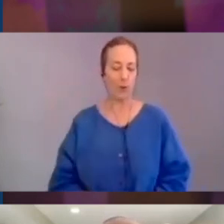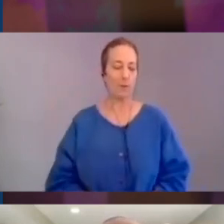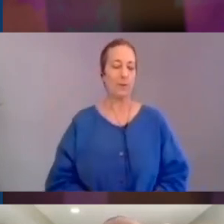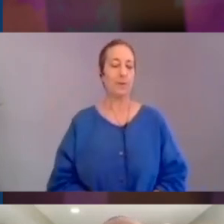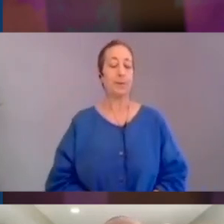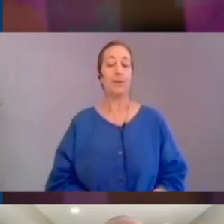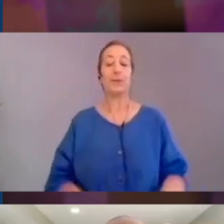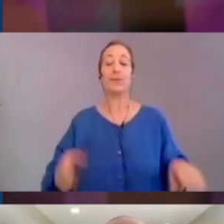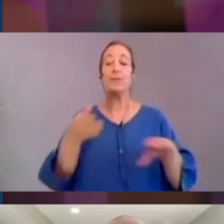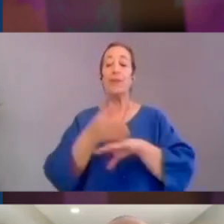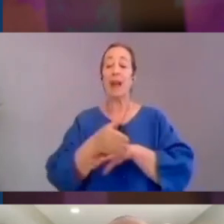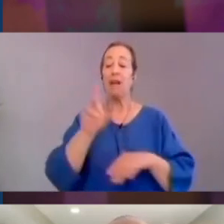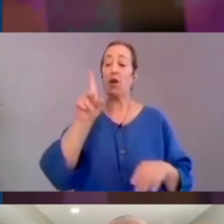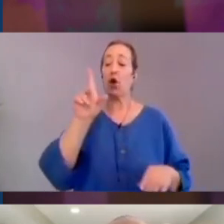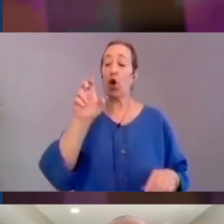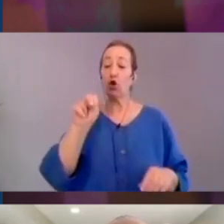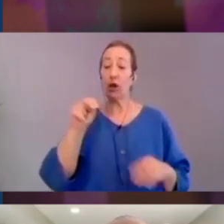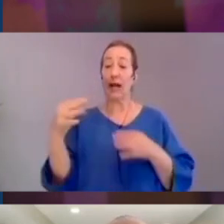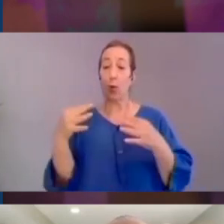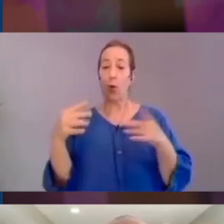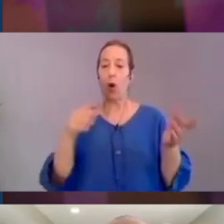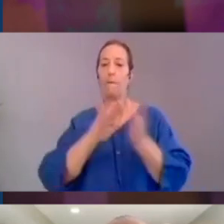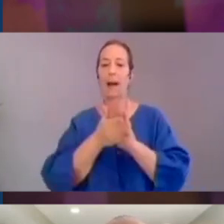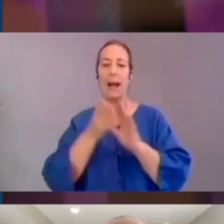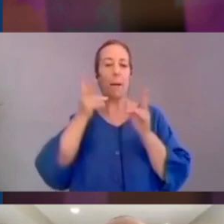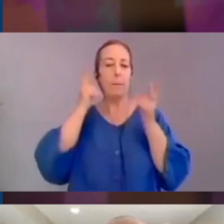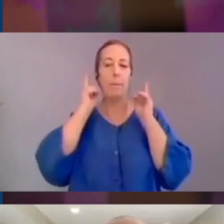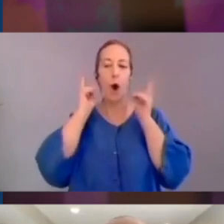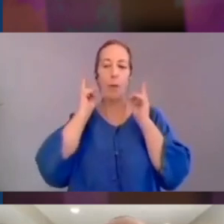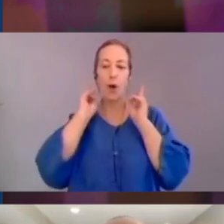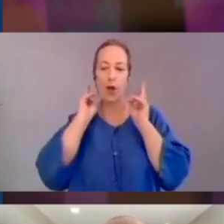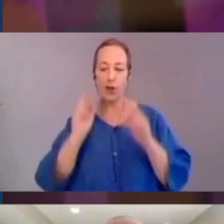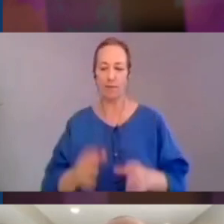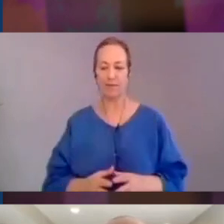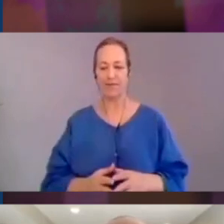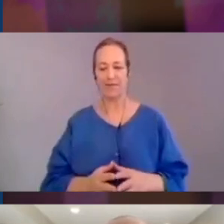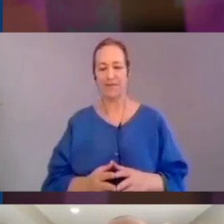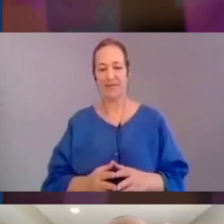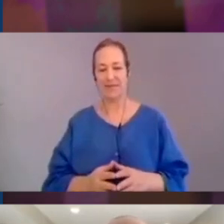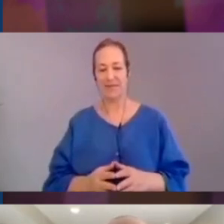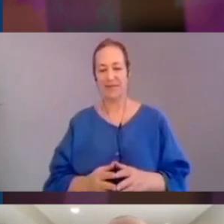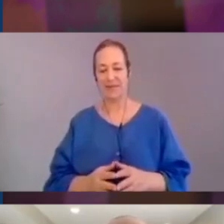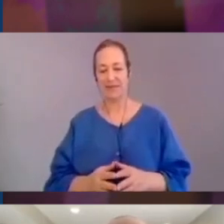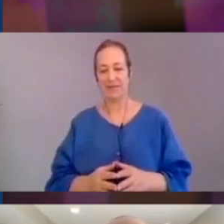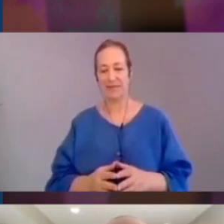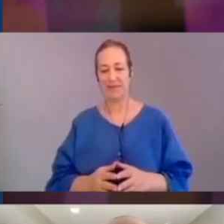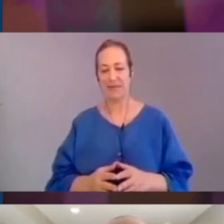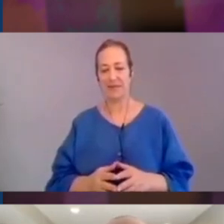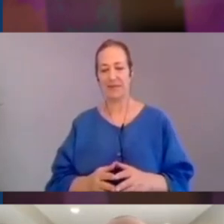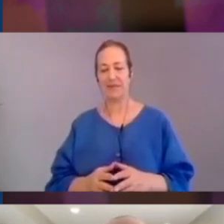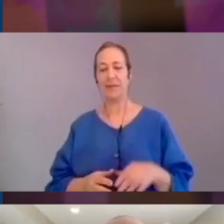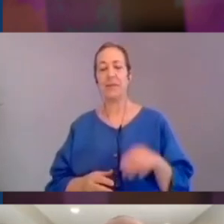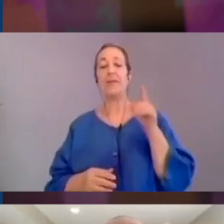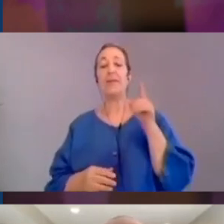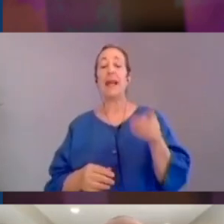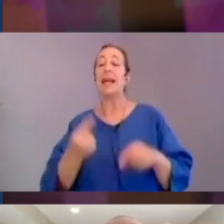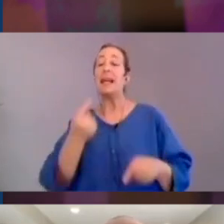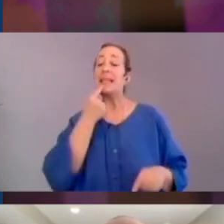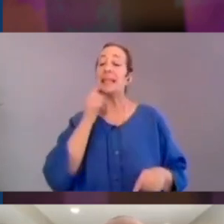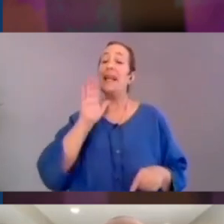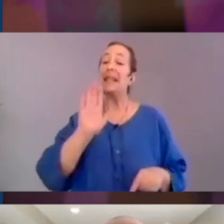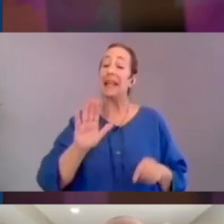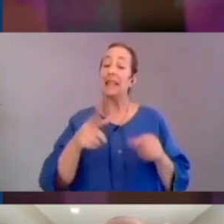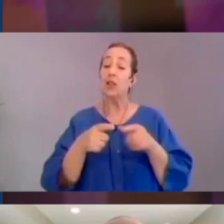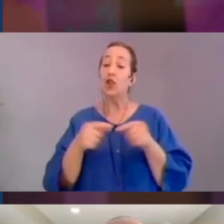he became a barber. My father credits his early adopter Japanese customers with building his clientele